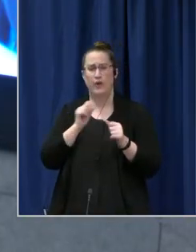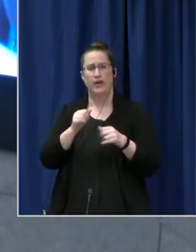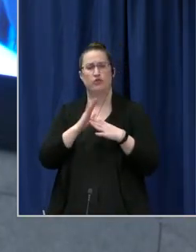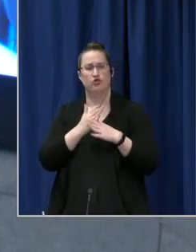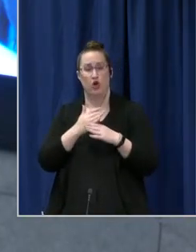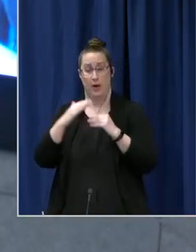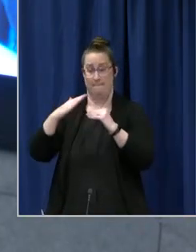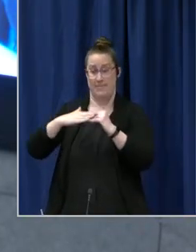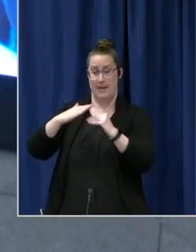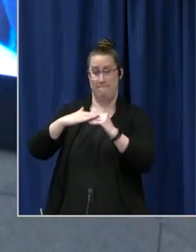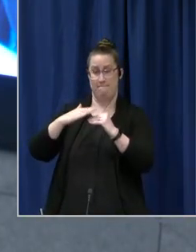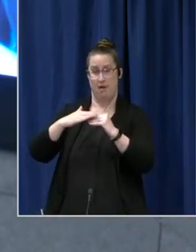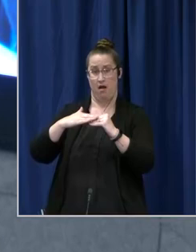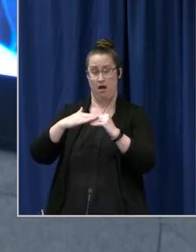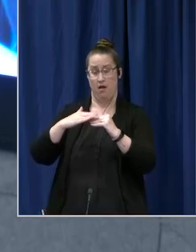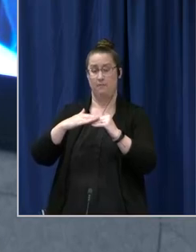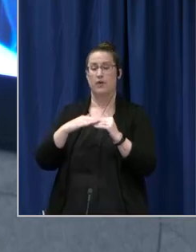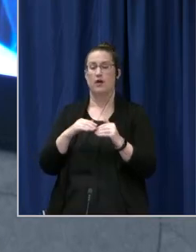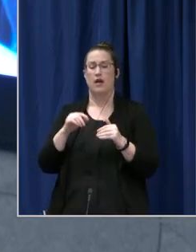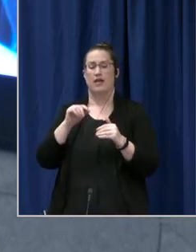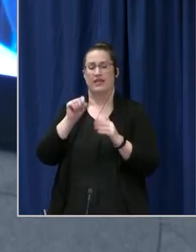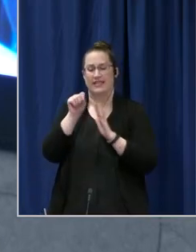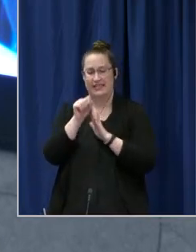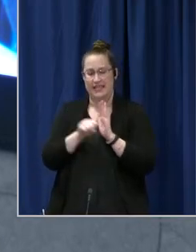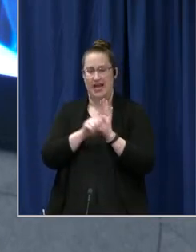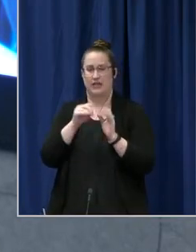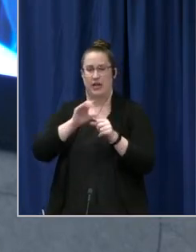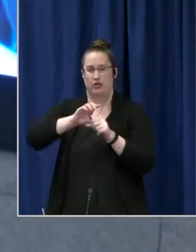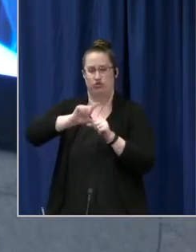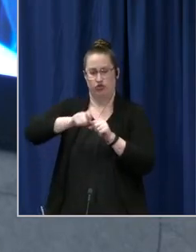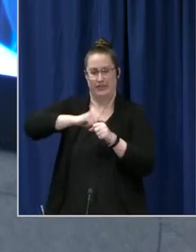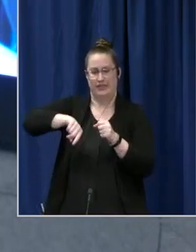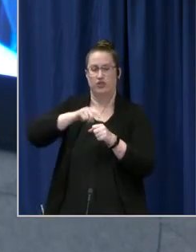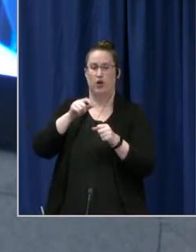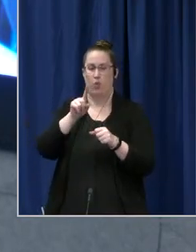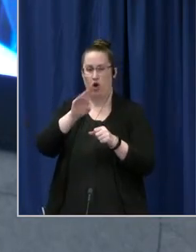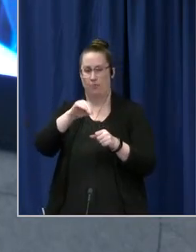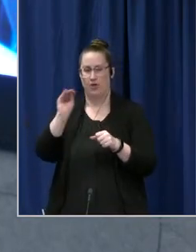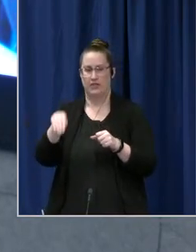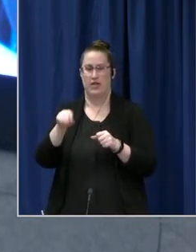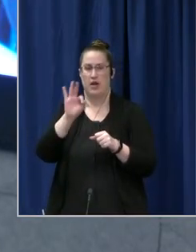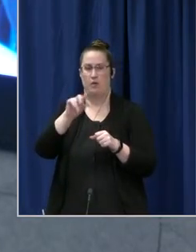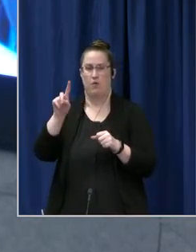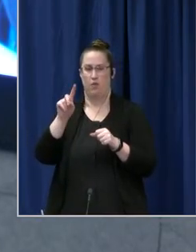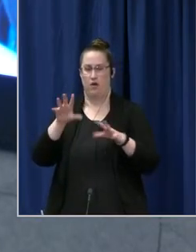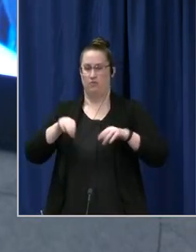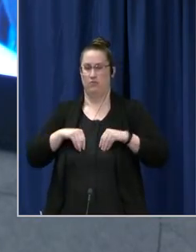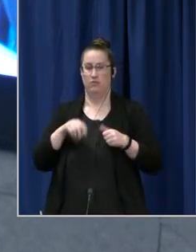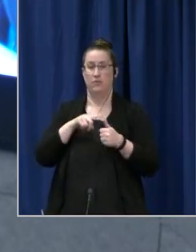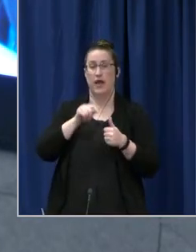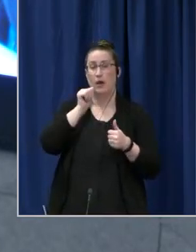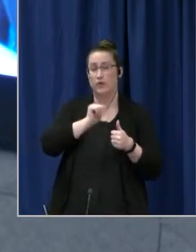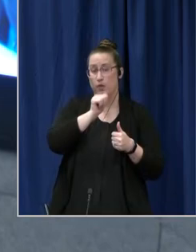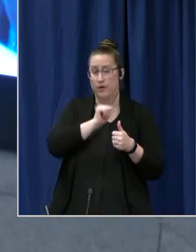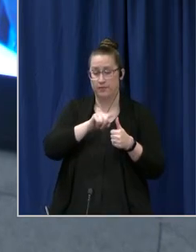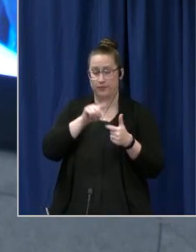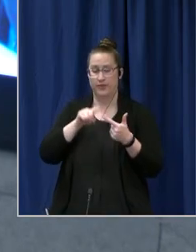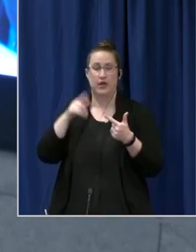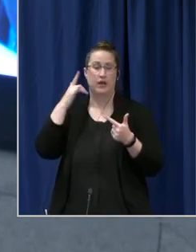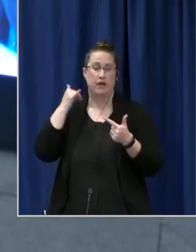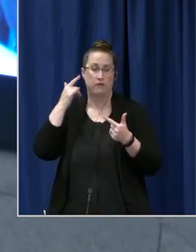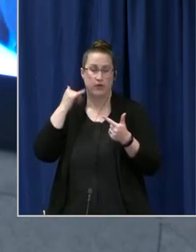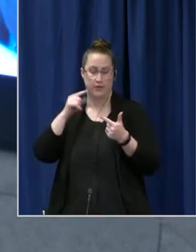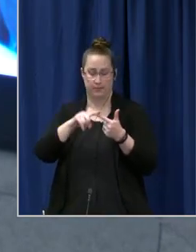a minimum, the following states and jurisdictions are 100% text to 911 capable: Arizona,